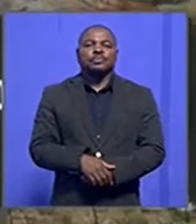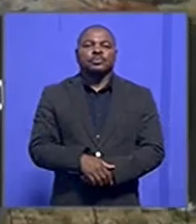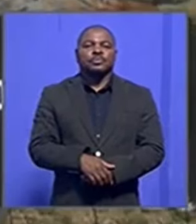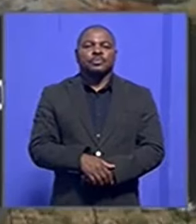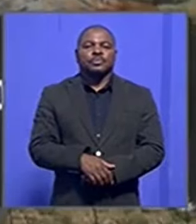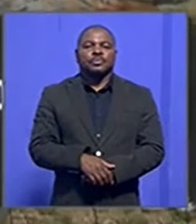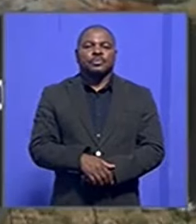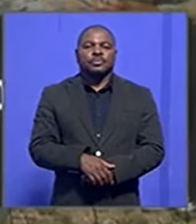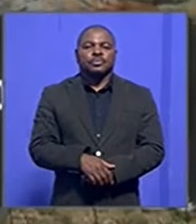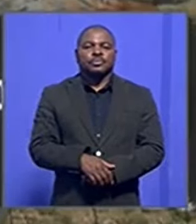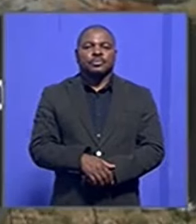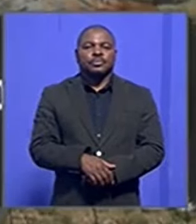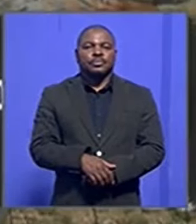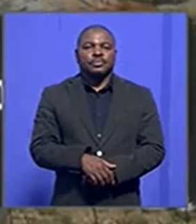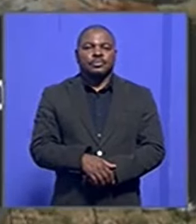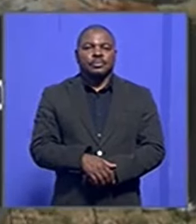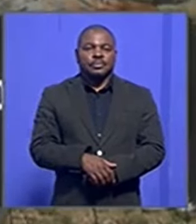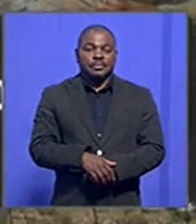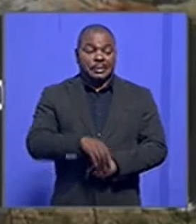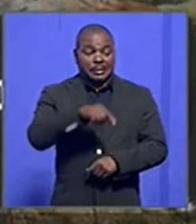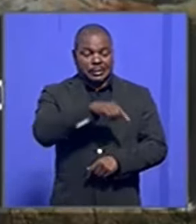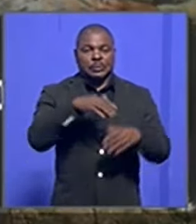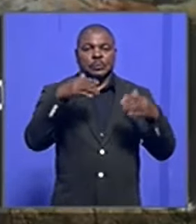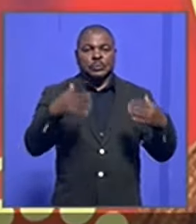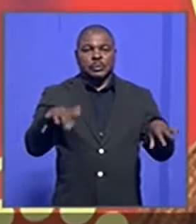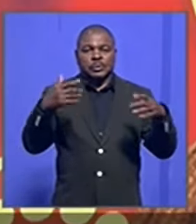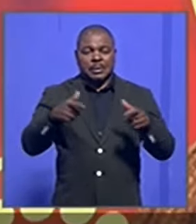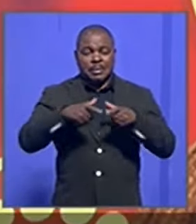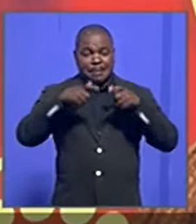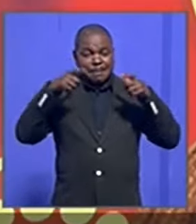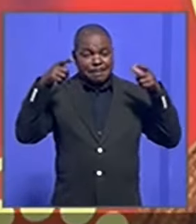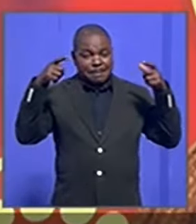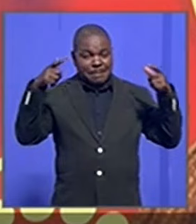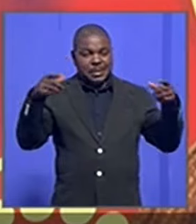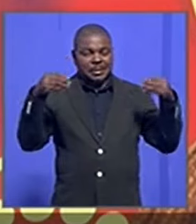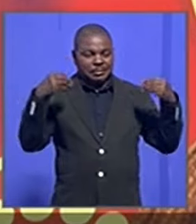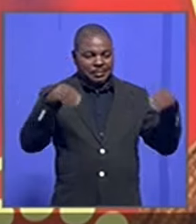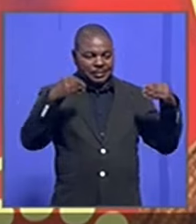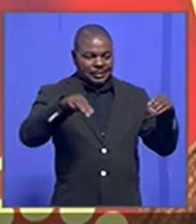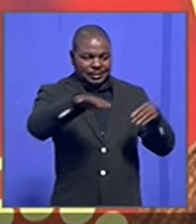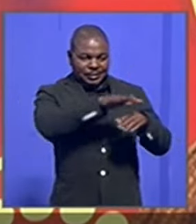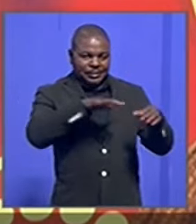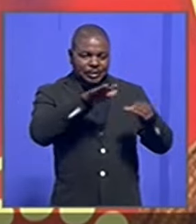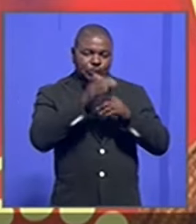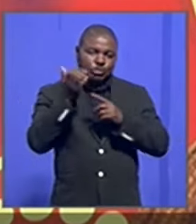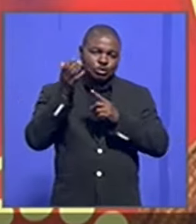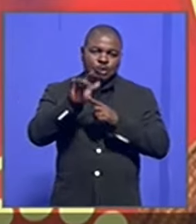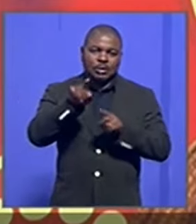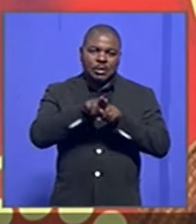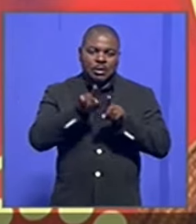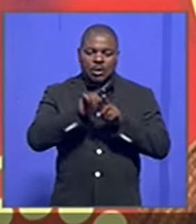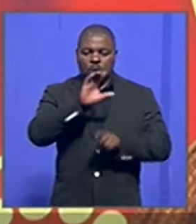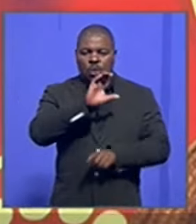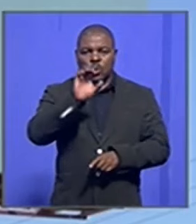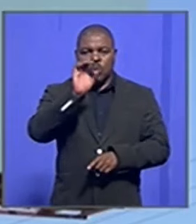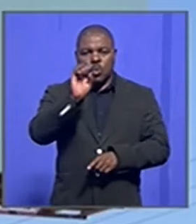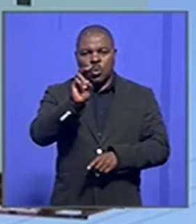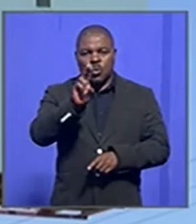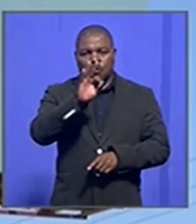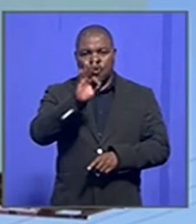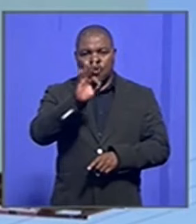E ka tswa e le kgotlhang e kgolo go di gaisa tsotlhe ya kgwebo e Bloemfontein e kileng ya nna le yone jaaka khufa fest le